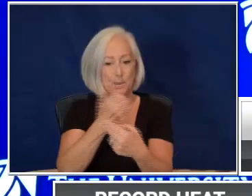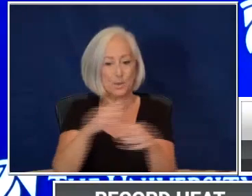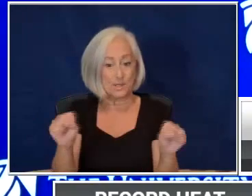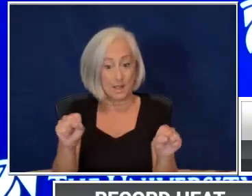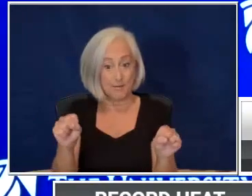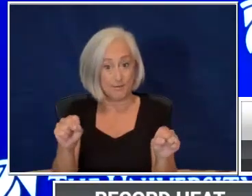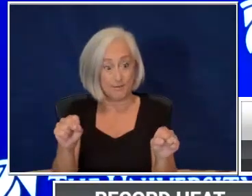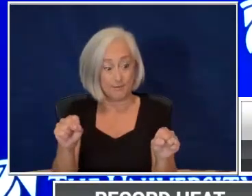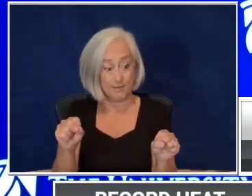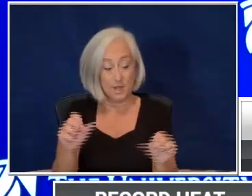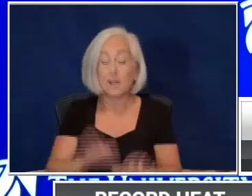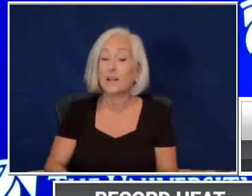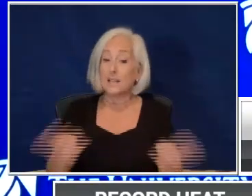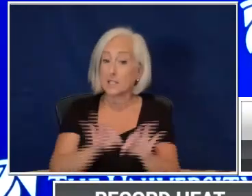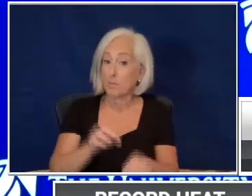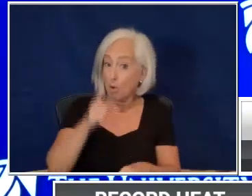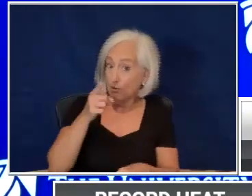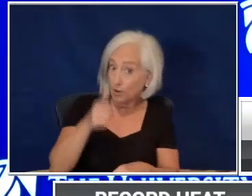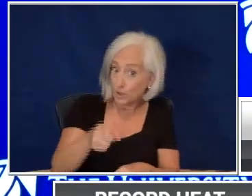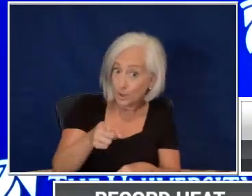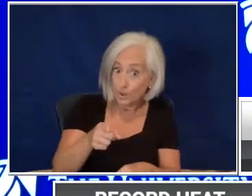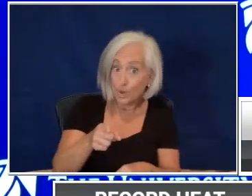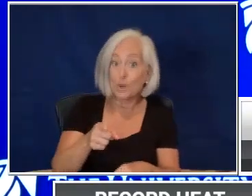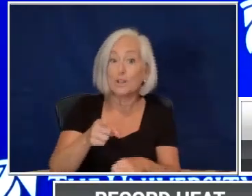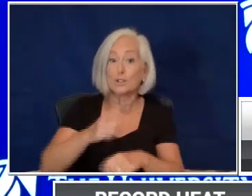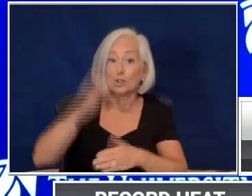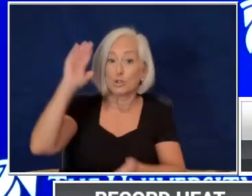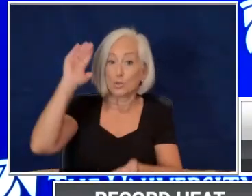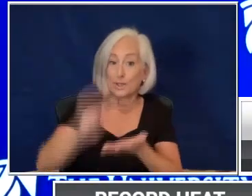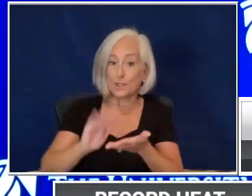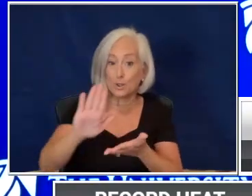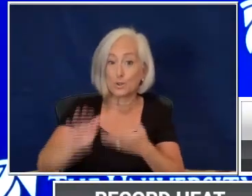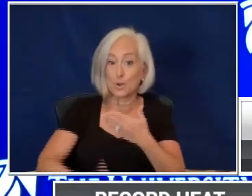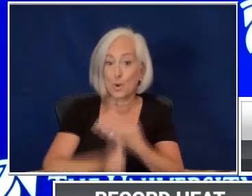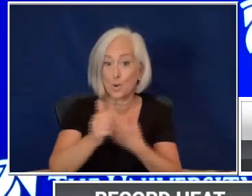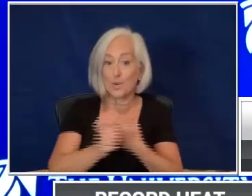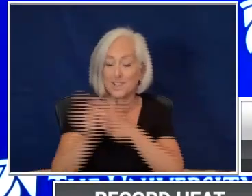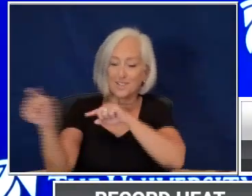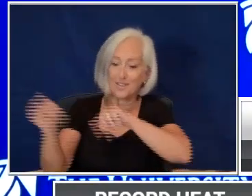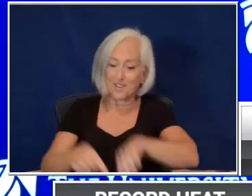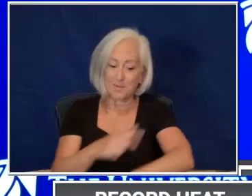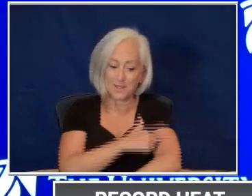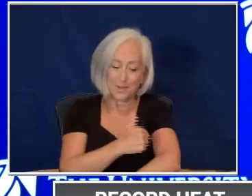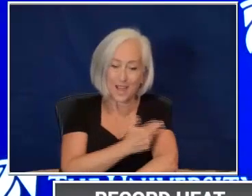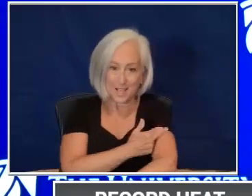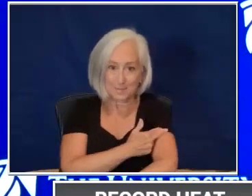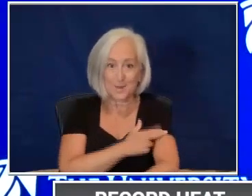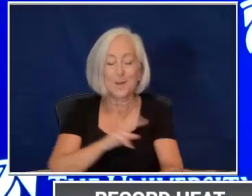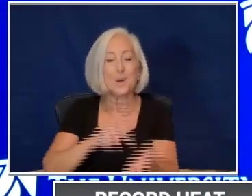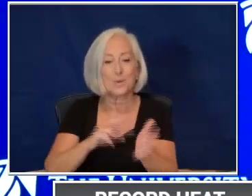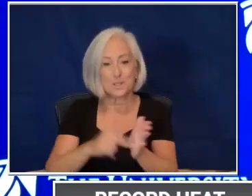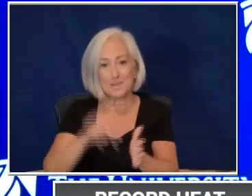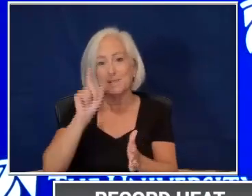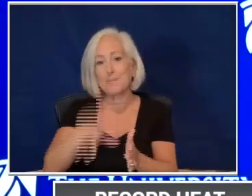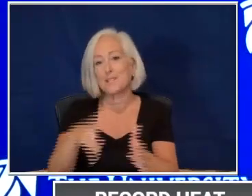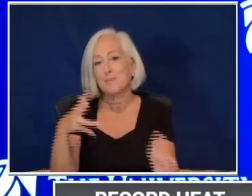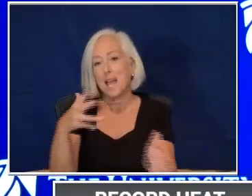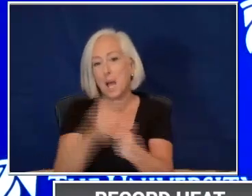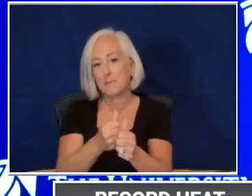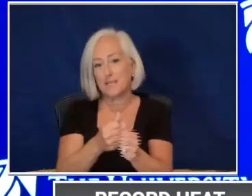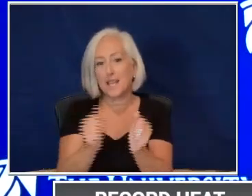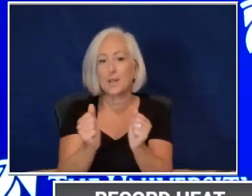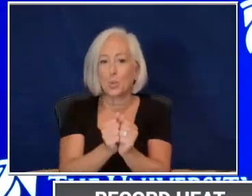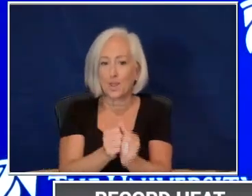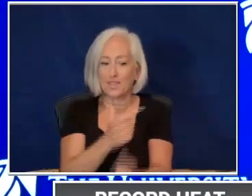reduce your risk of getting ill and coming to the hospital. And of course, that is going to be by being up to date with your vaccines. We know people that come in even